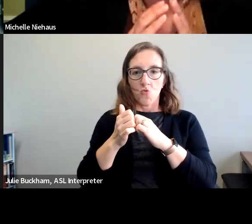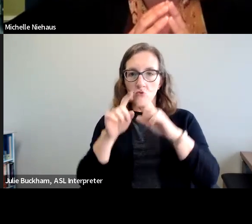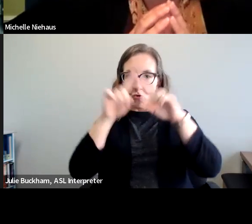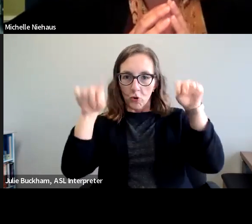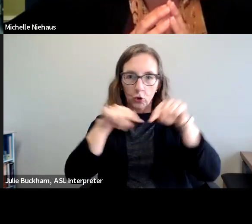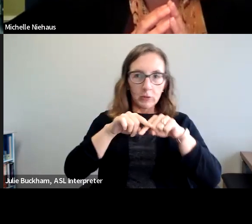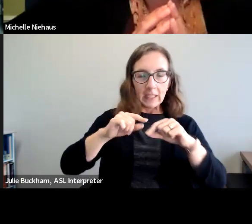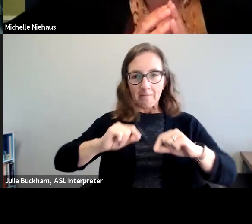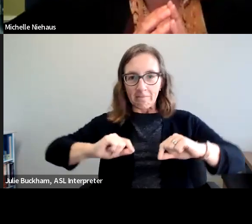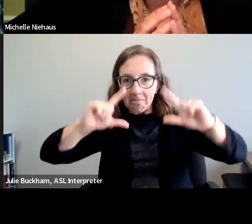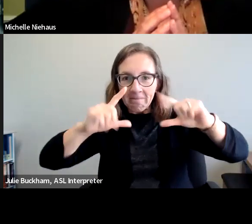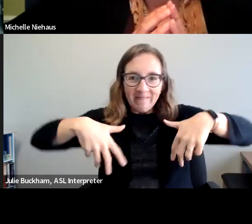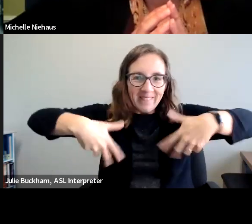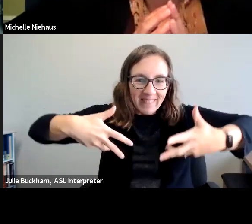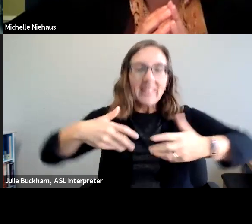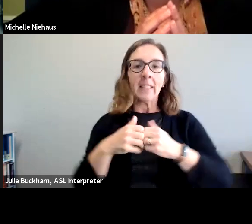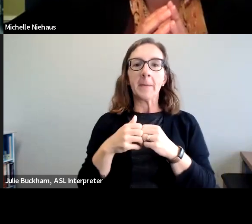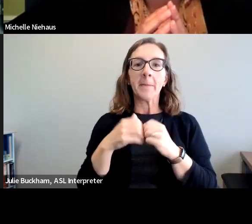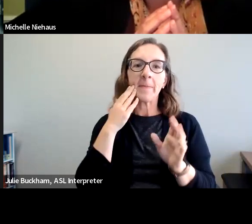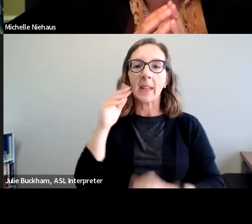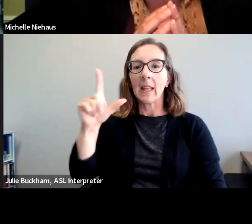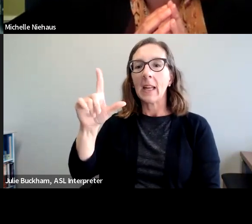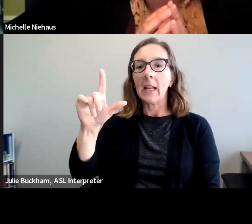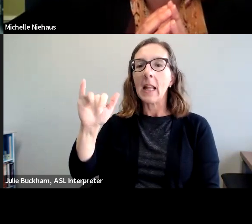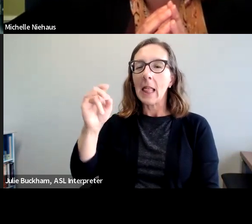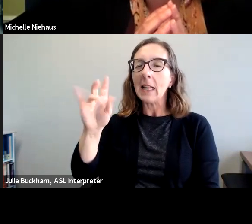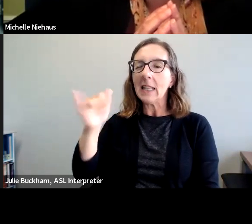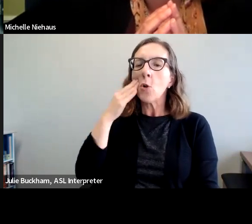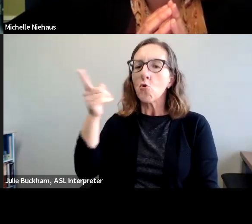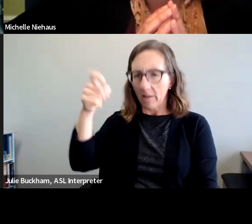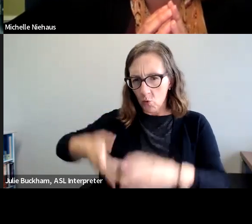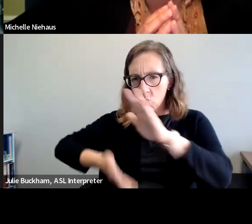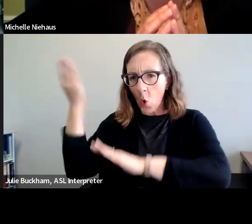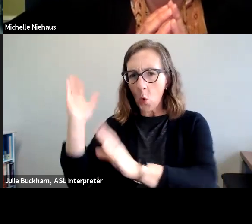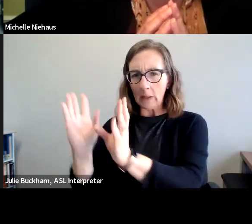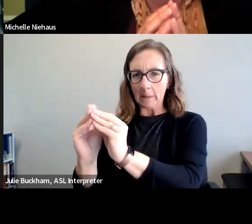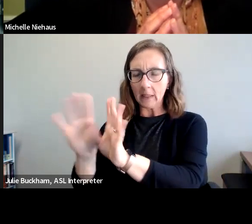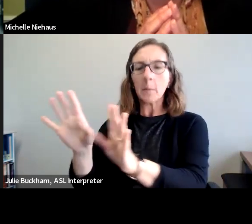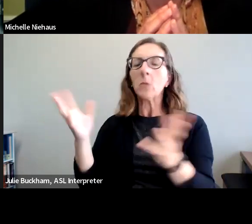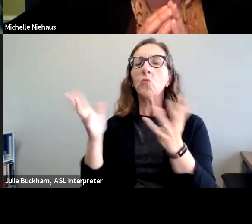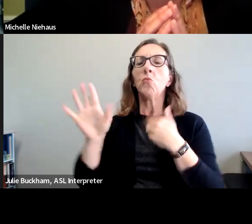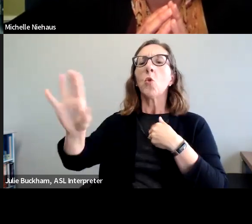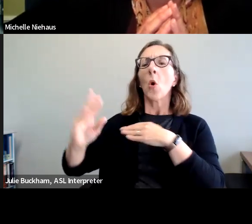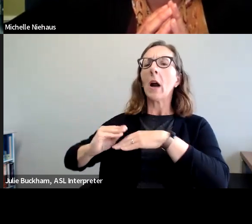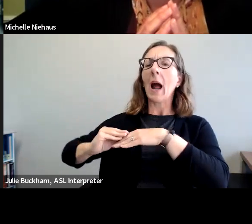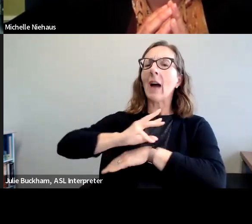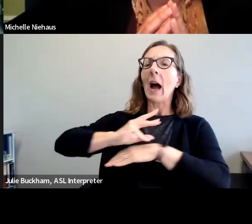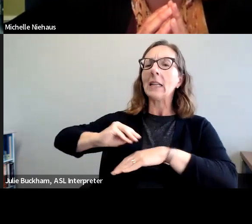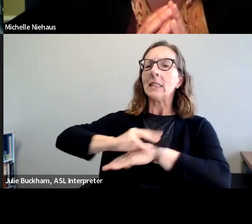panel. Lindsay, I know you have to go to your meeting. Can you tell us what advice you have